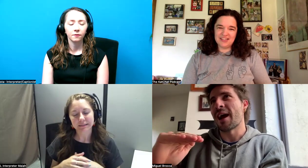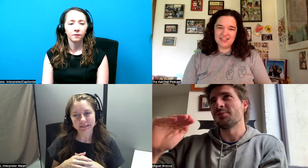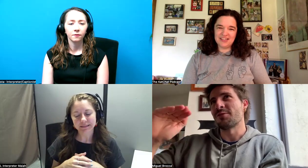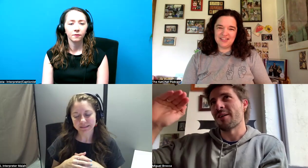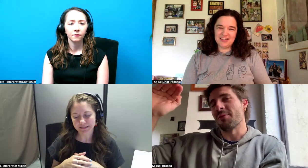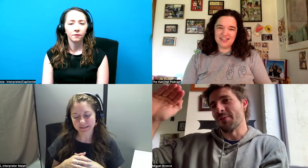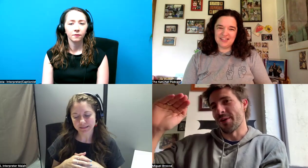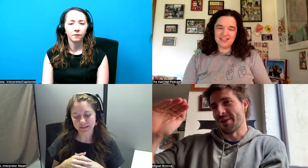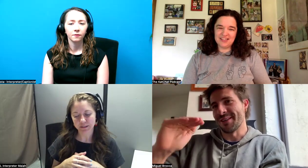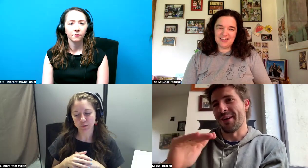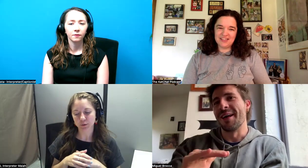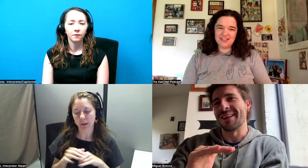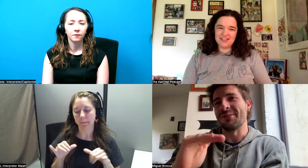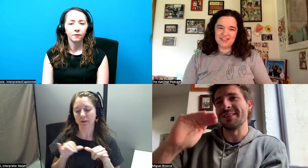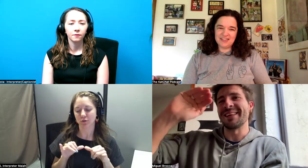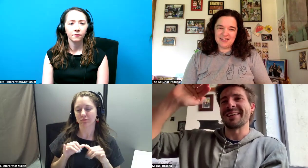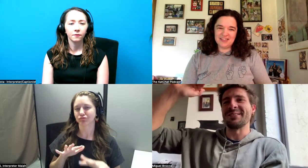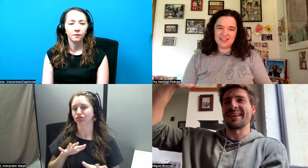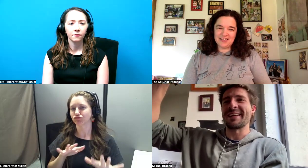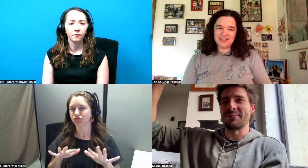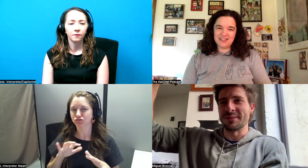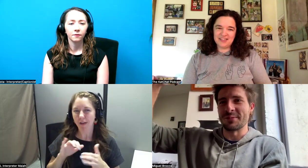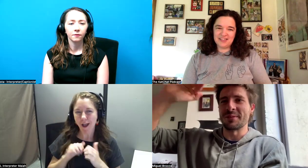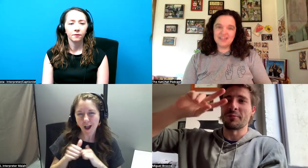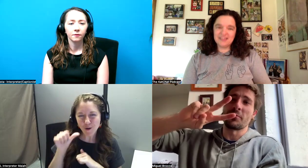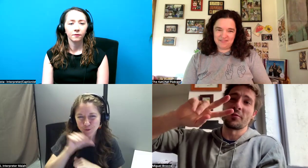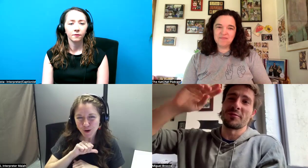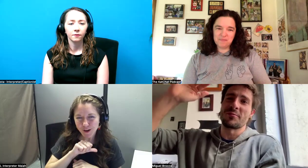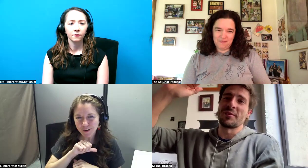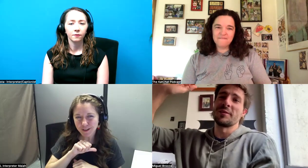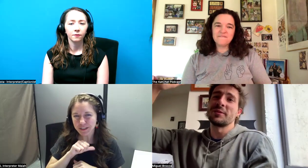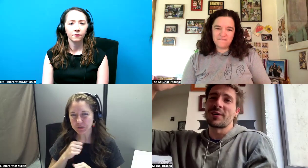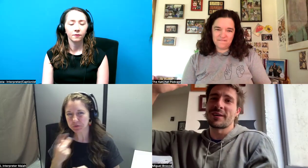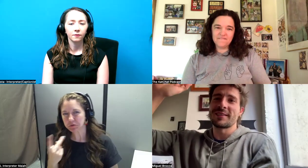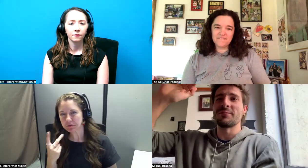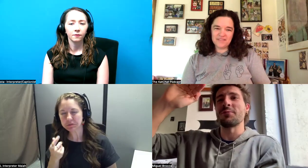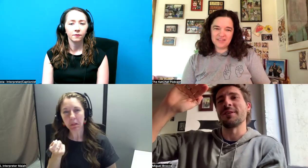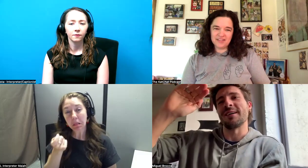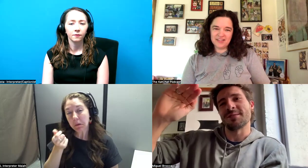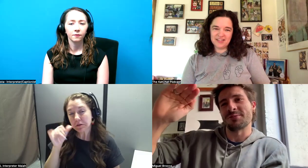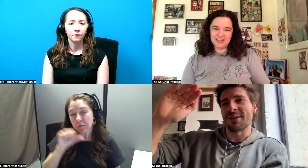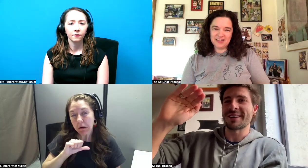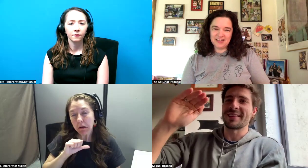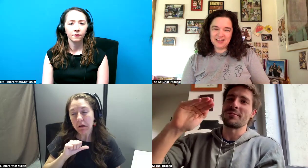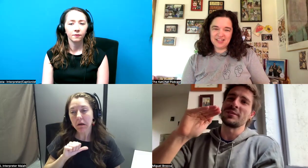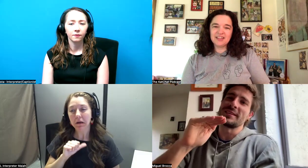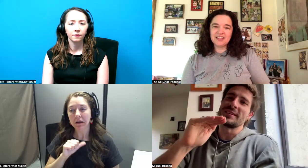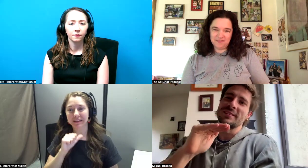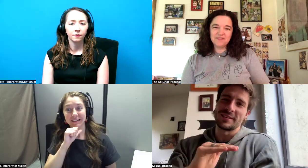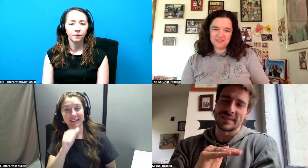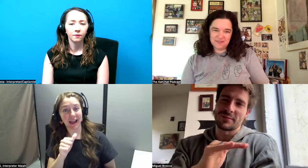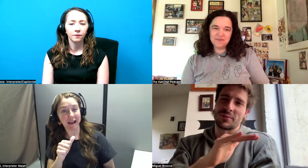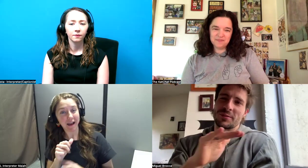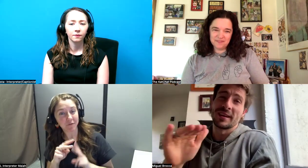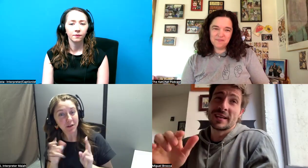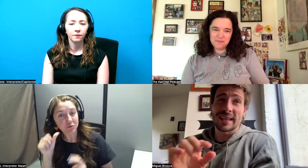measuring how drunk we were. You know, we did like a take that that both of them were a little bit drunk, then we were not so drunk, and then we did the